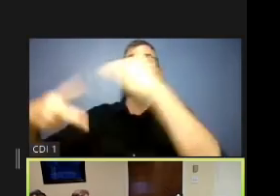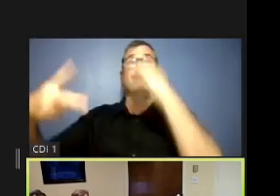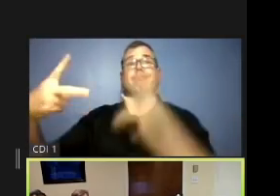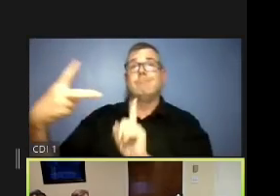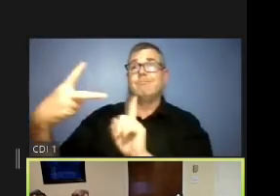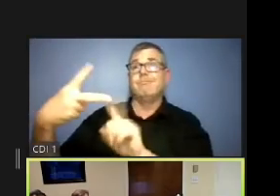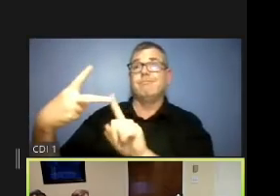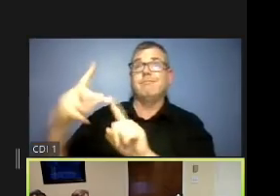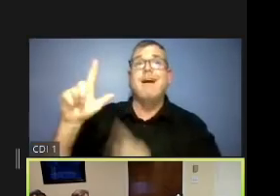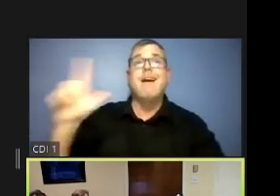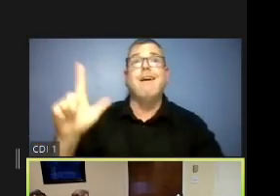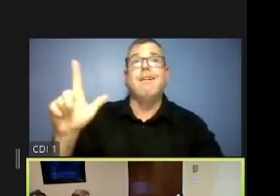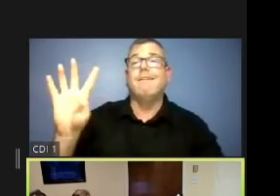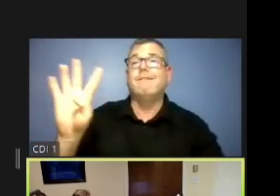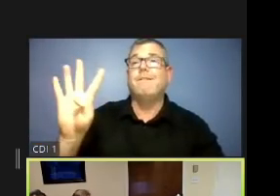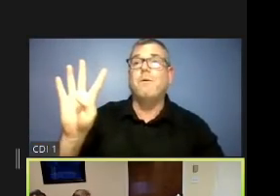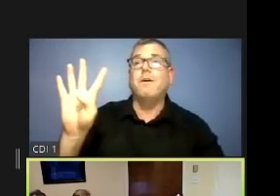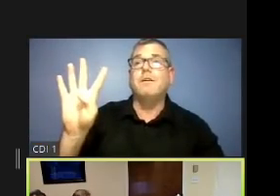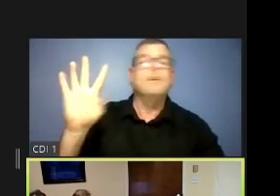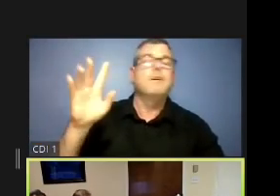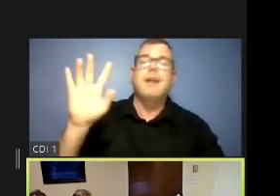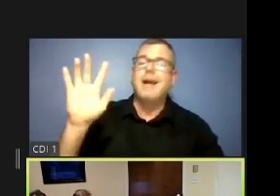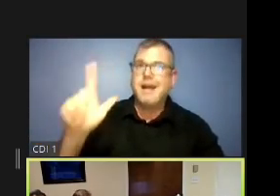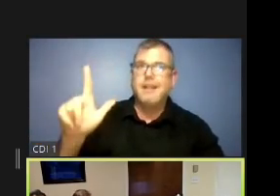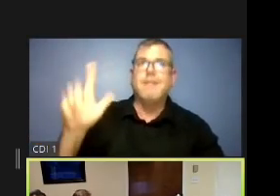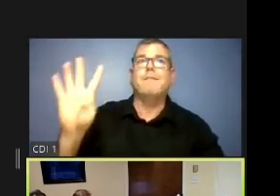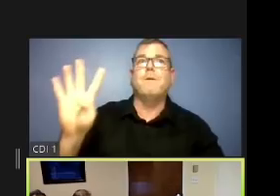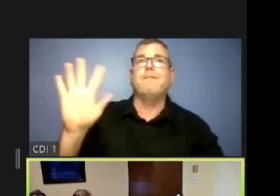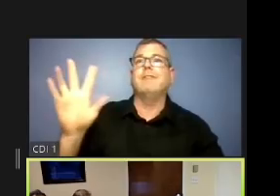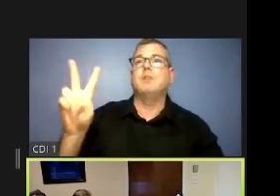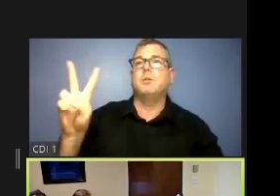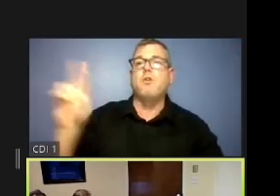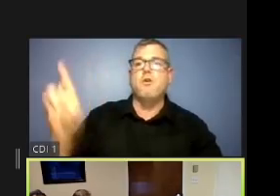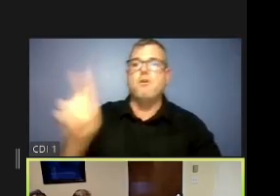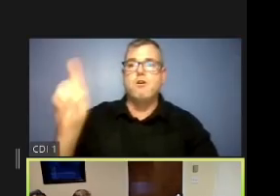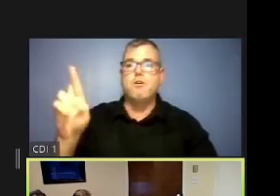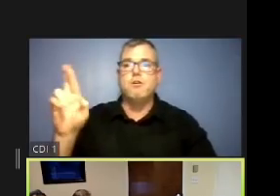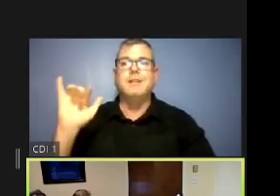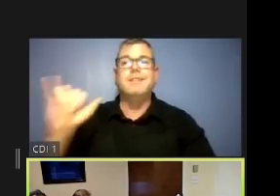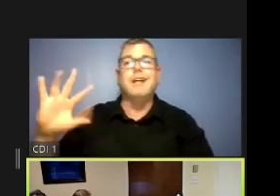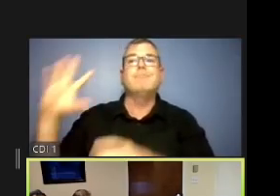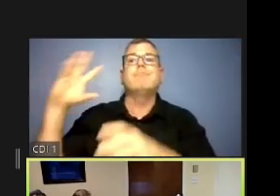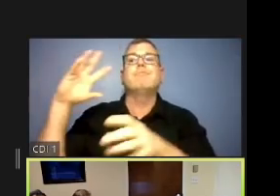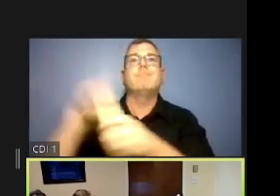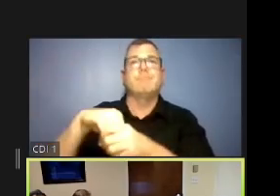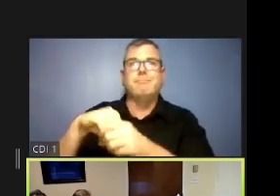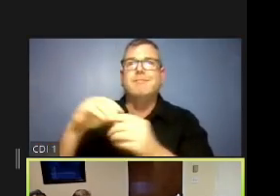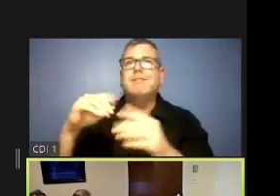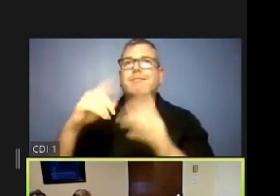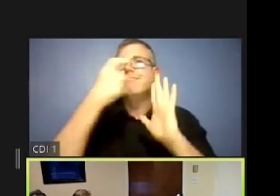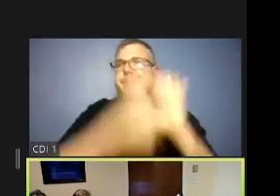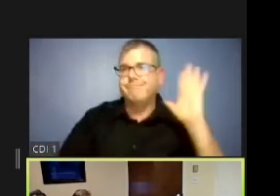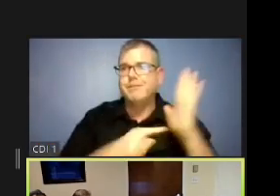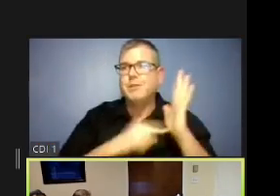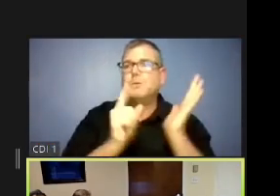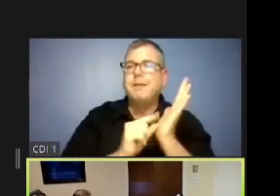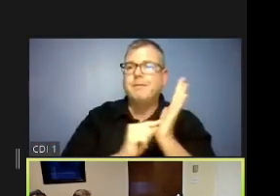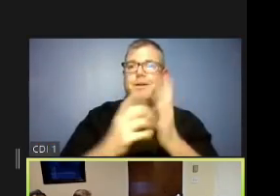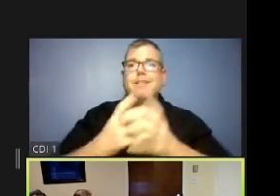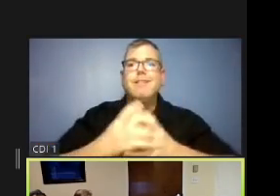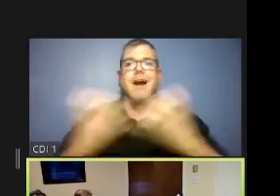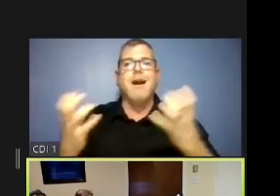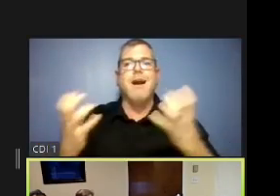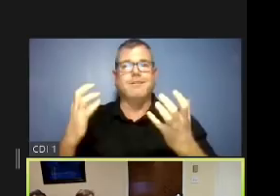that has been getting a lot of press coverage recently, and this is because it was identified in California in late